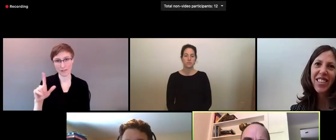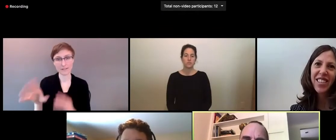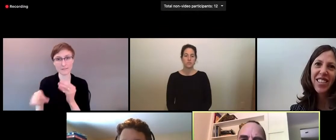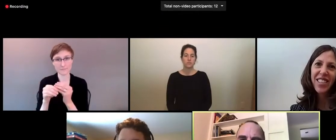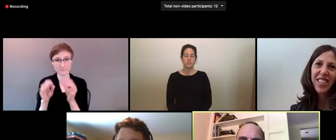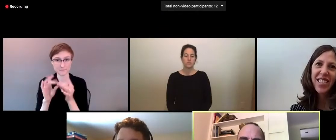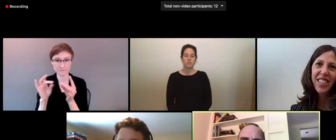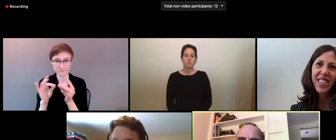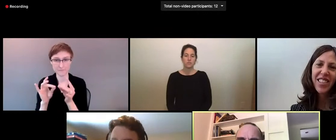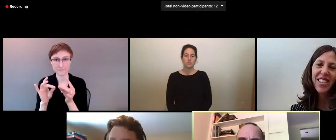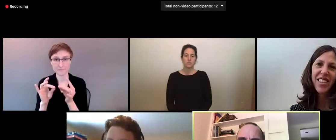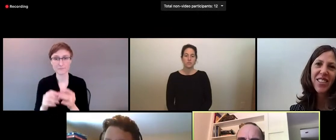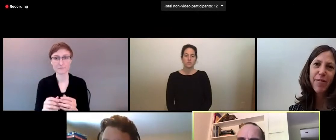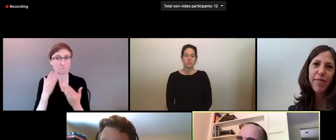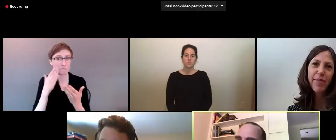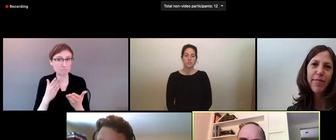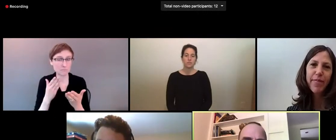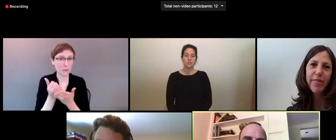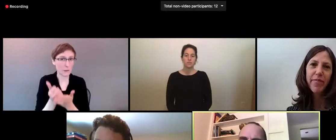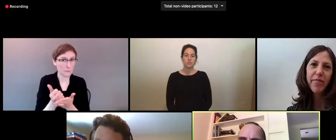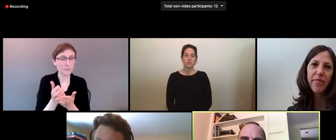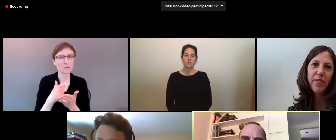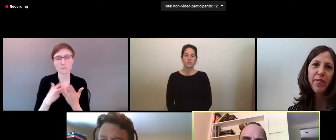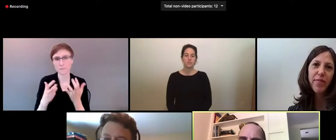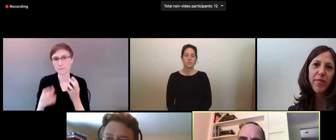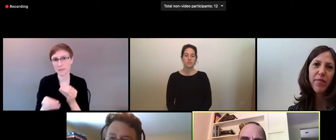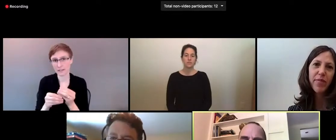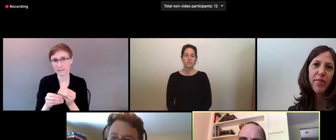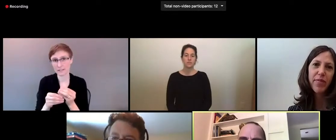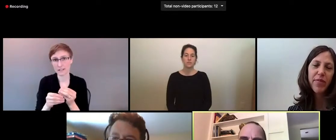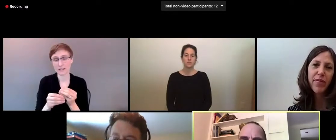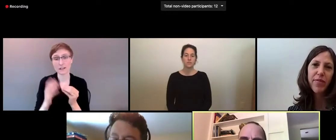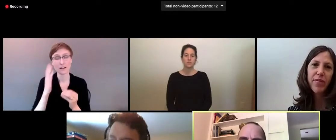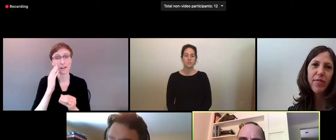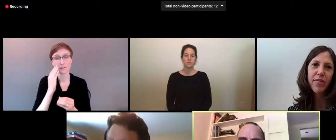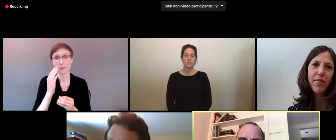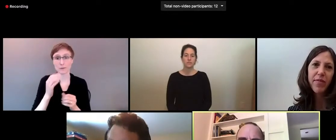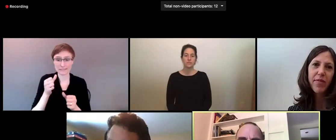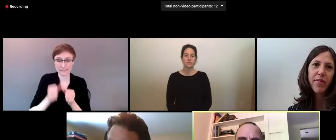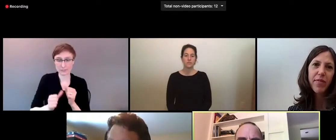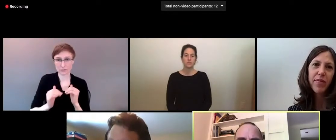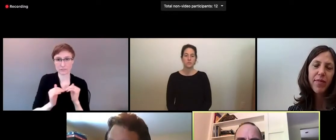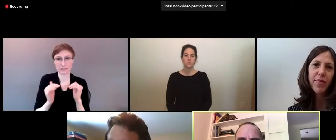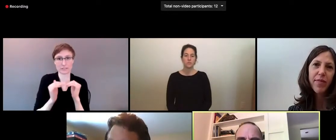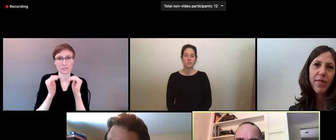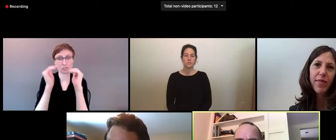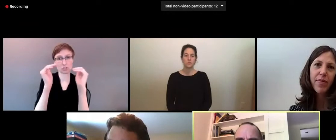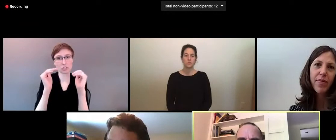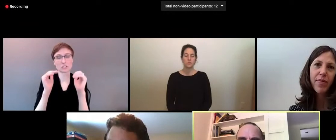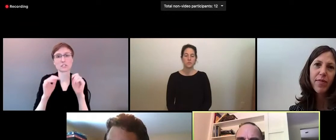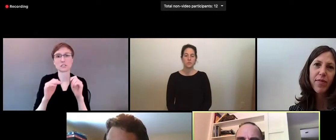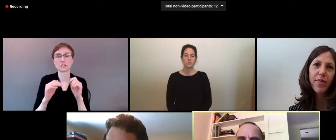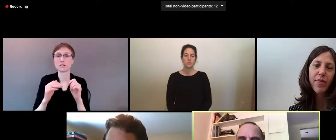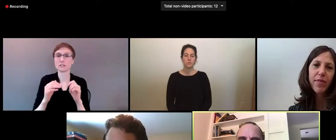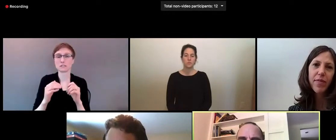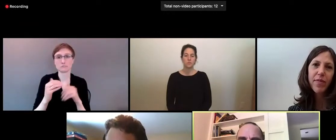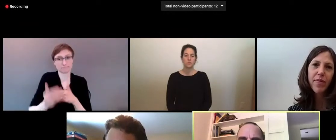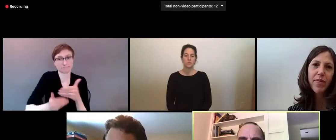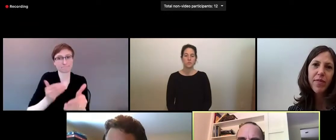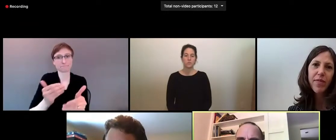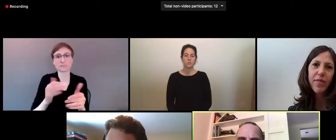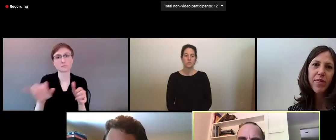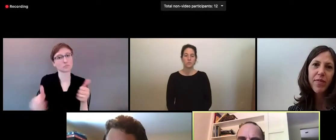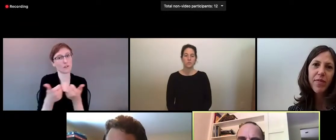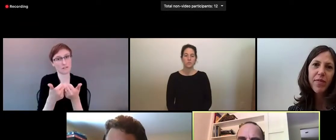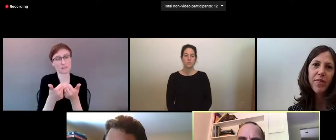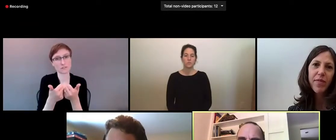I think this is a challenging, every stage of COVID is going to have different challenges. And I think for everyone on this